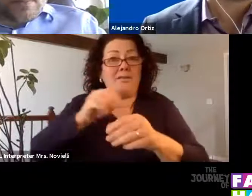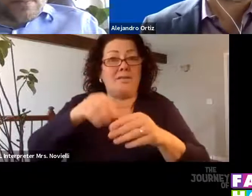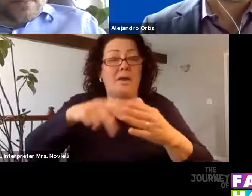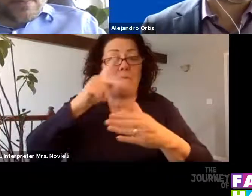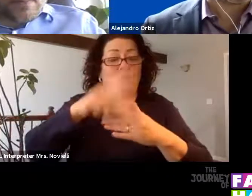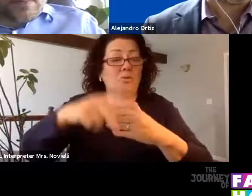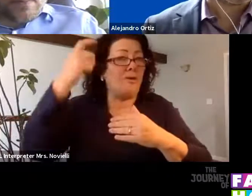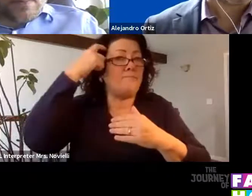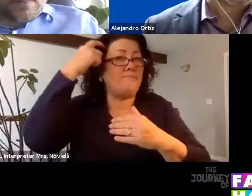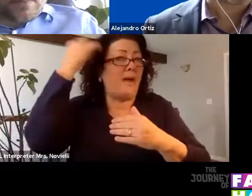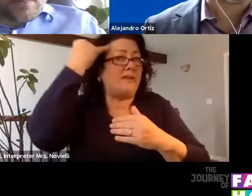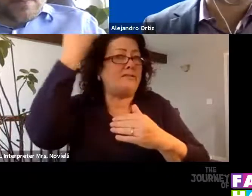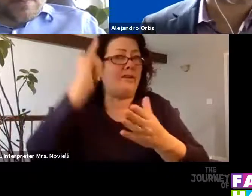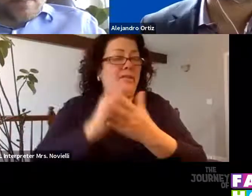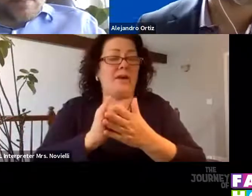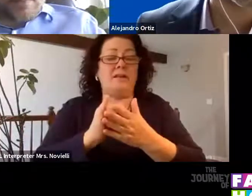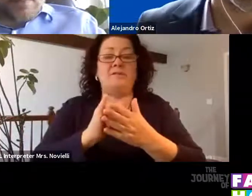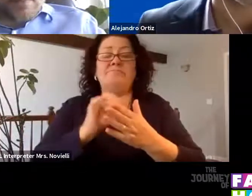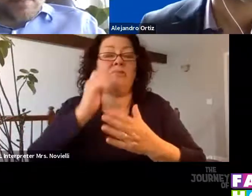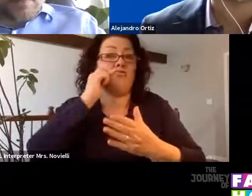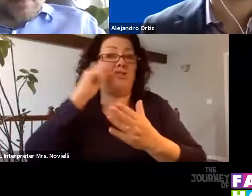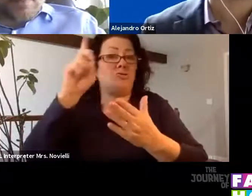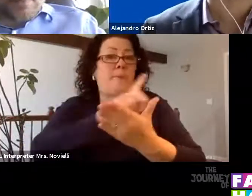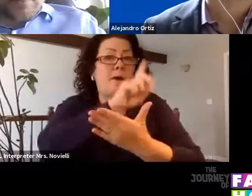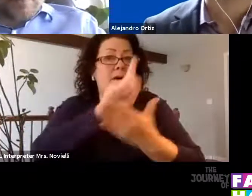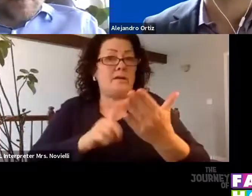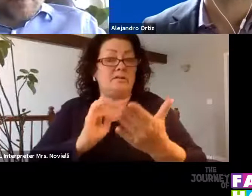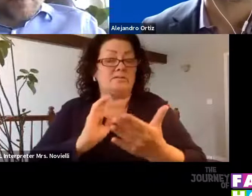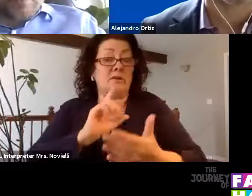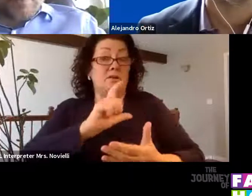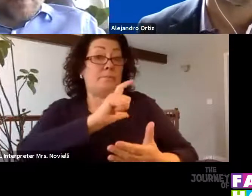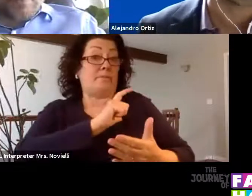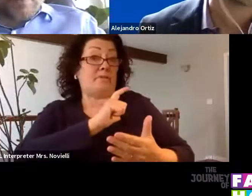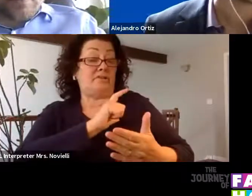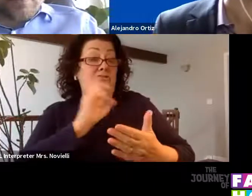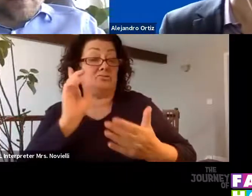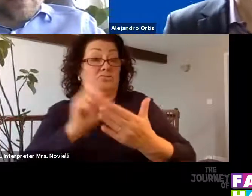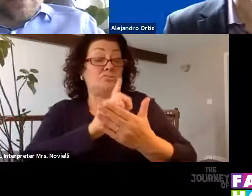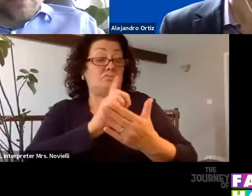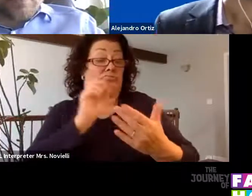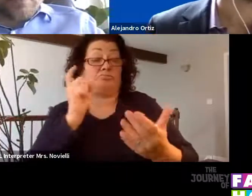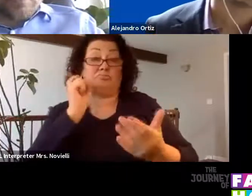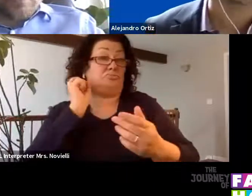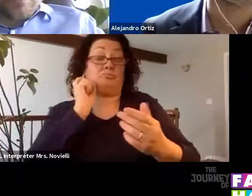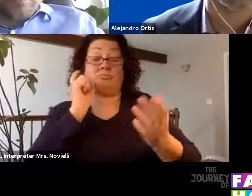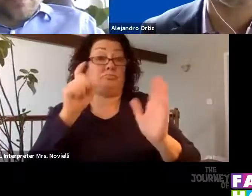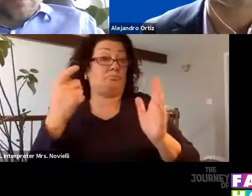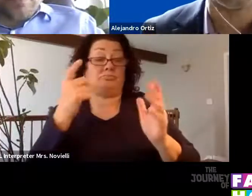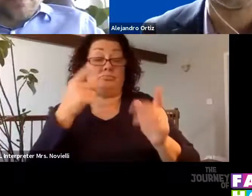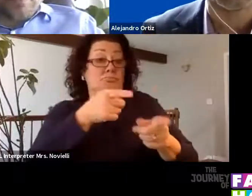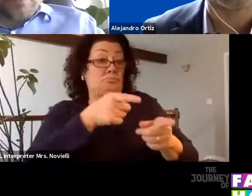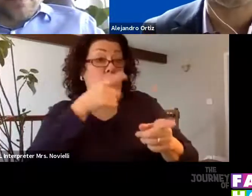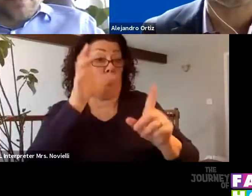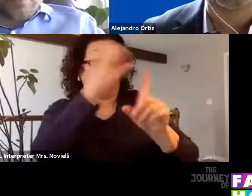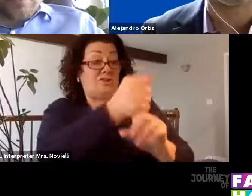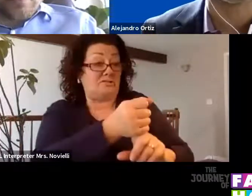criminal legal system, decisions to charge by the police, decisions to prosecute by prosecutors, exposure to